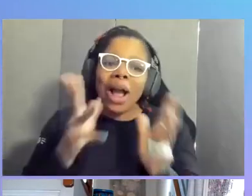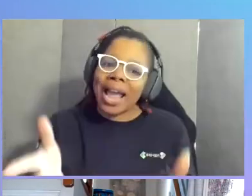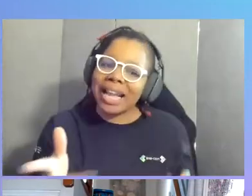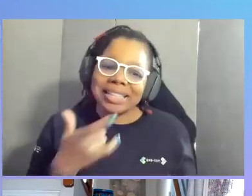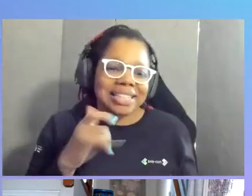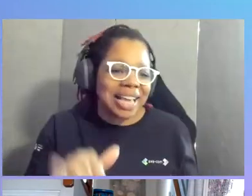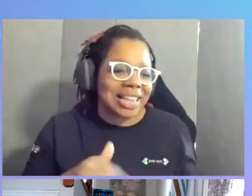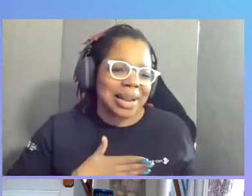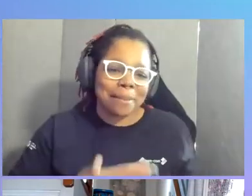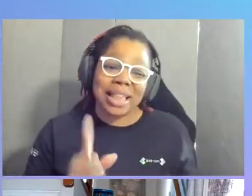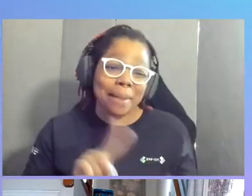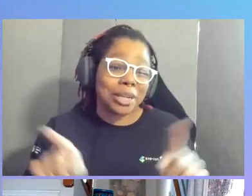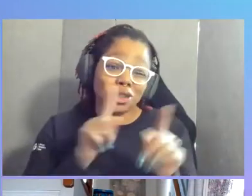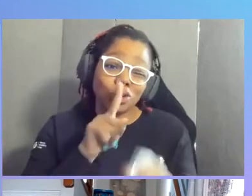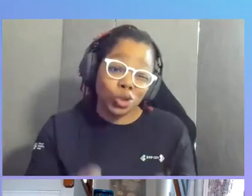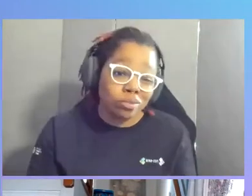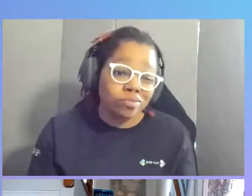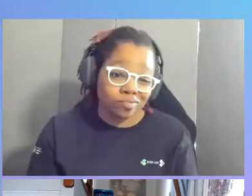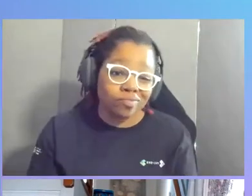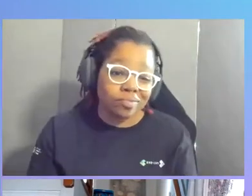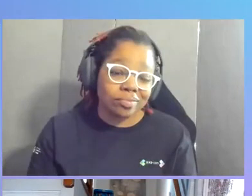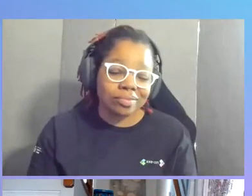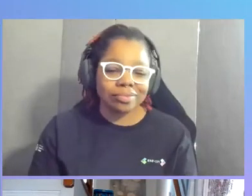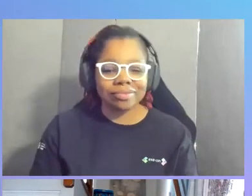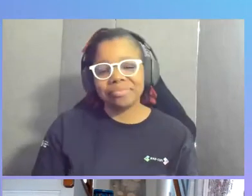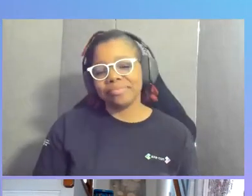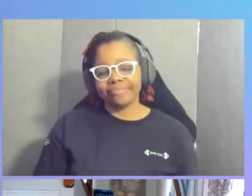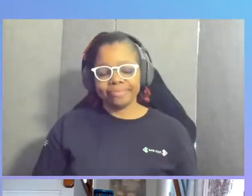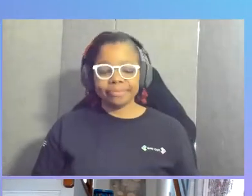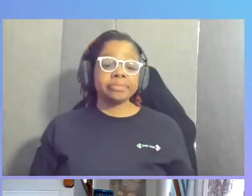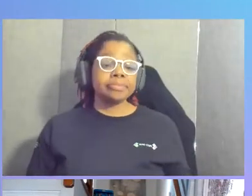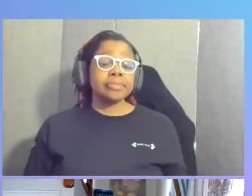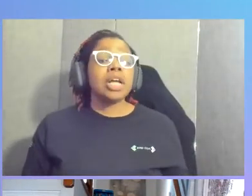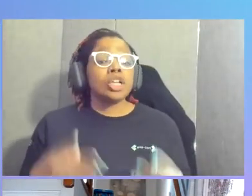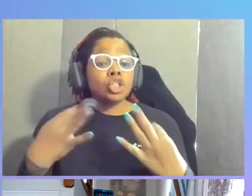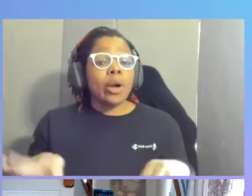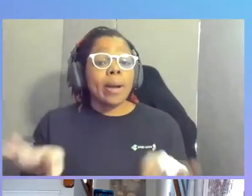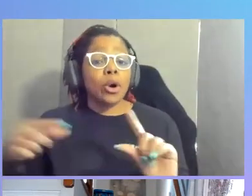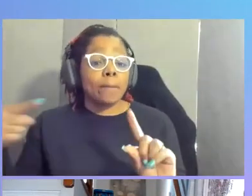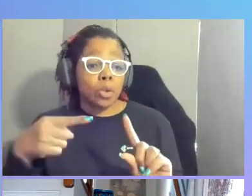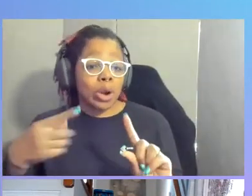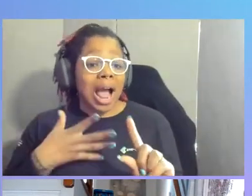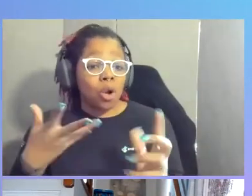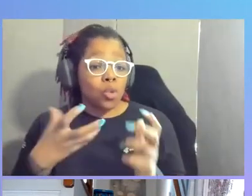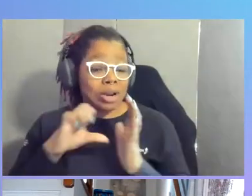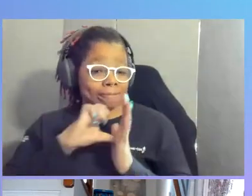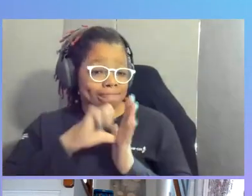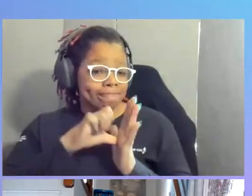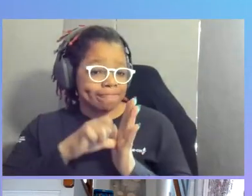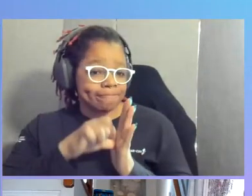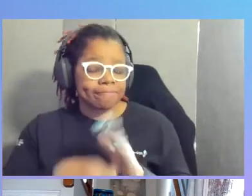and admit it, it's true. Yeah, So an important point there I want to highlight is